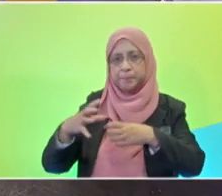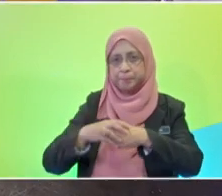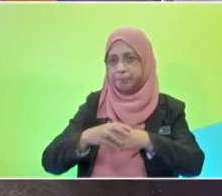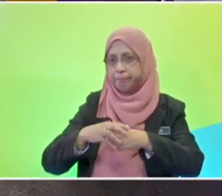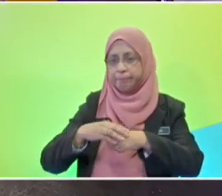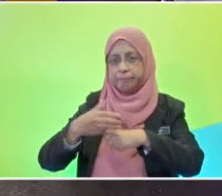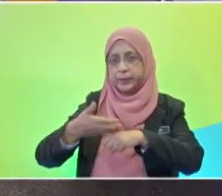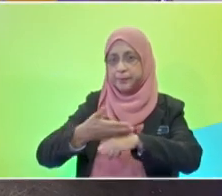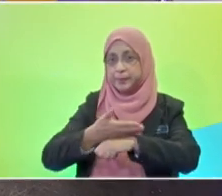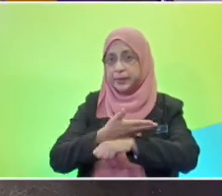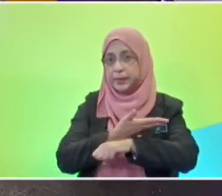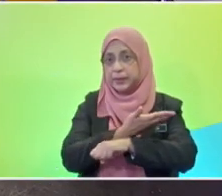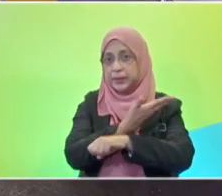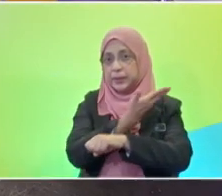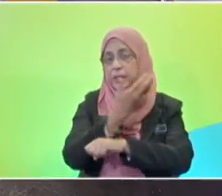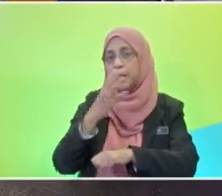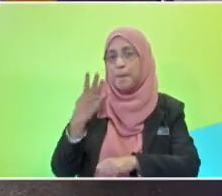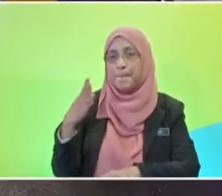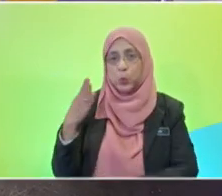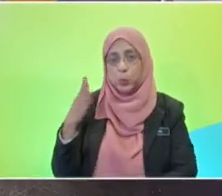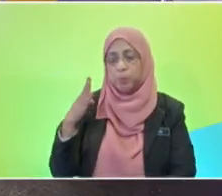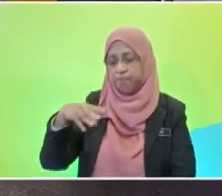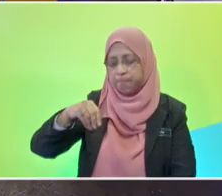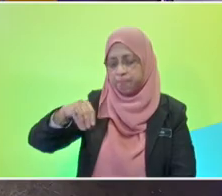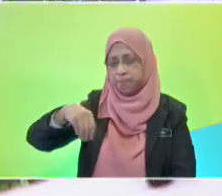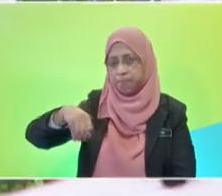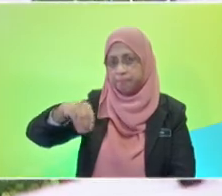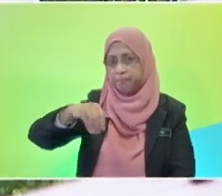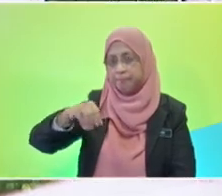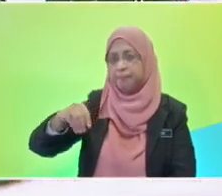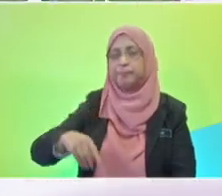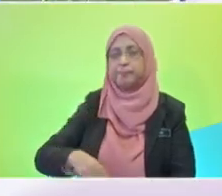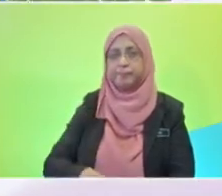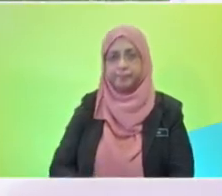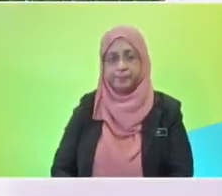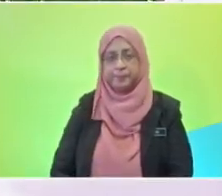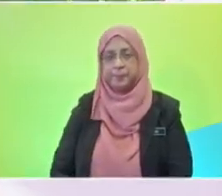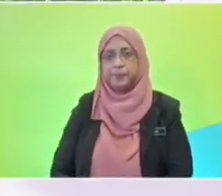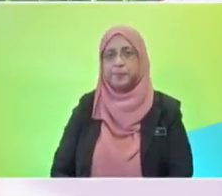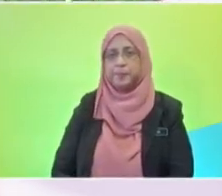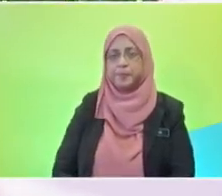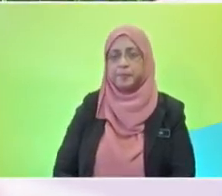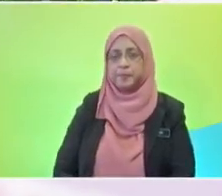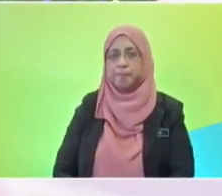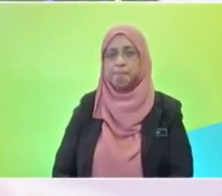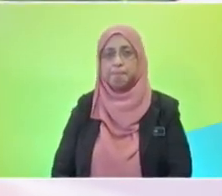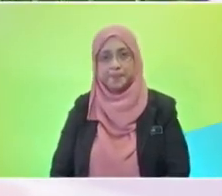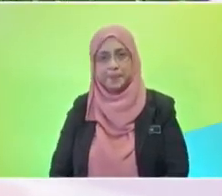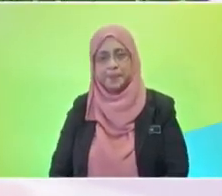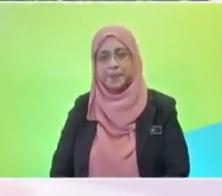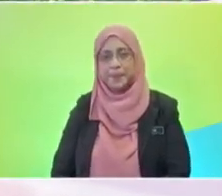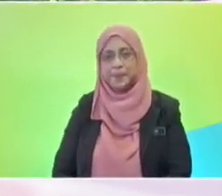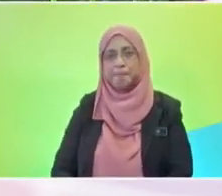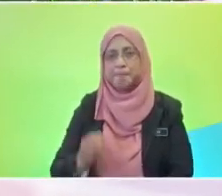color. So we'll just Spread it out. Okay. Rise